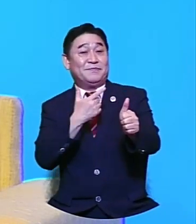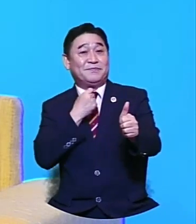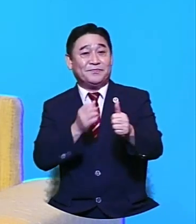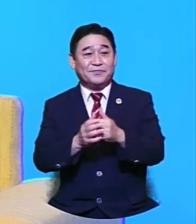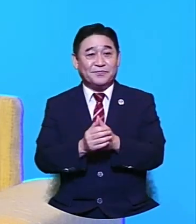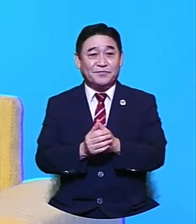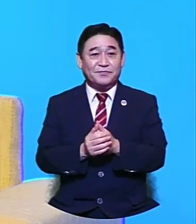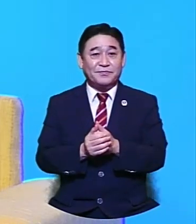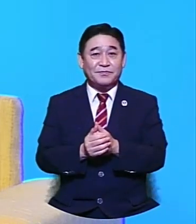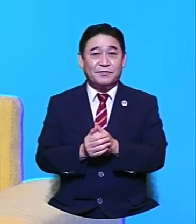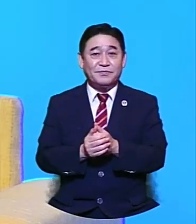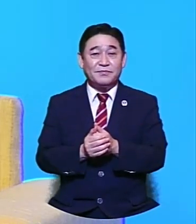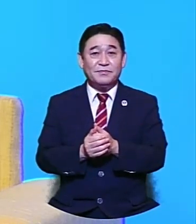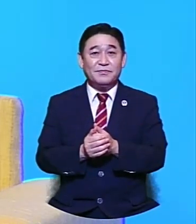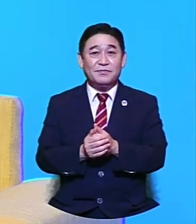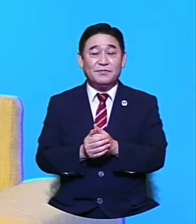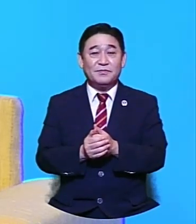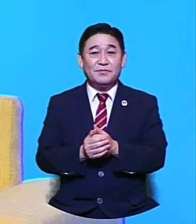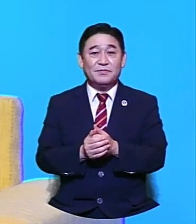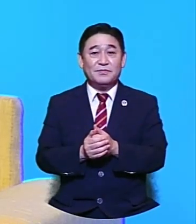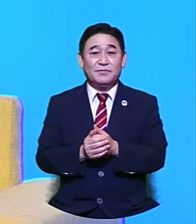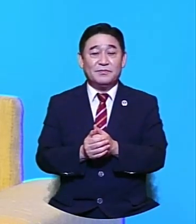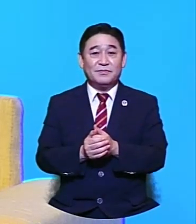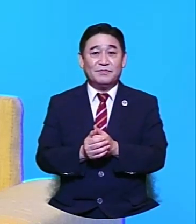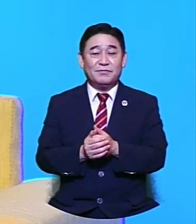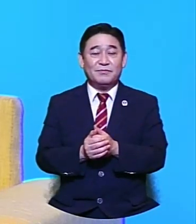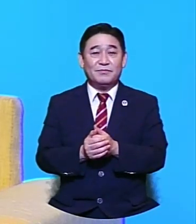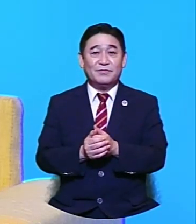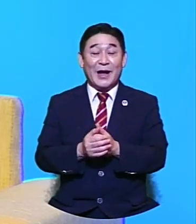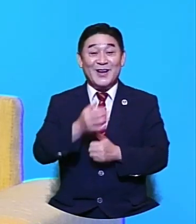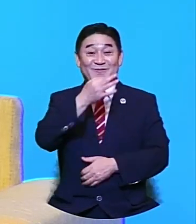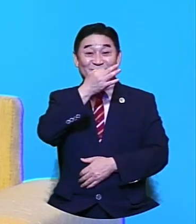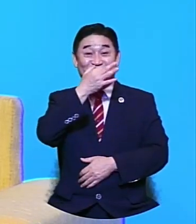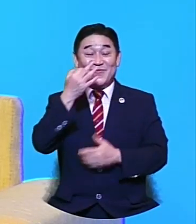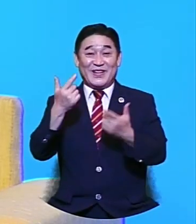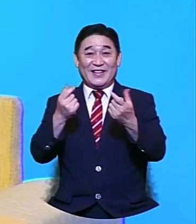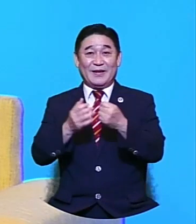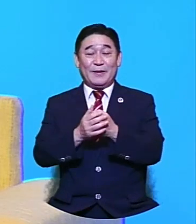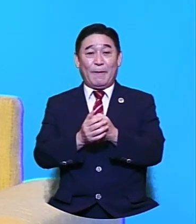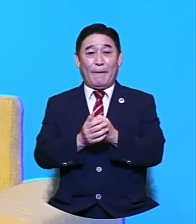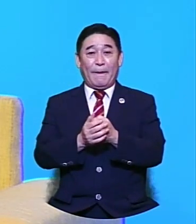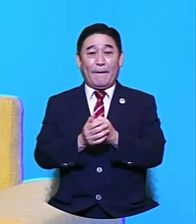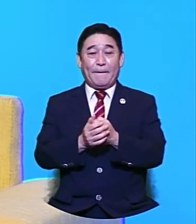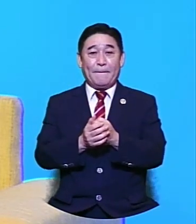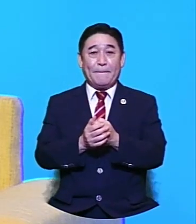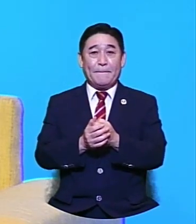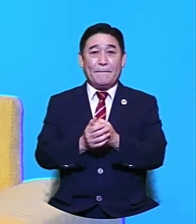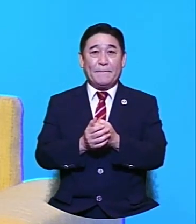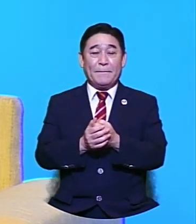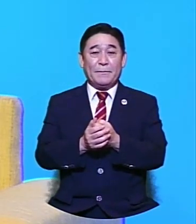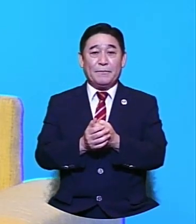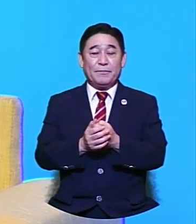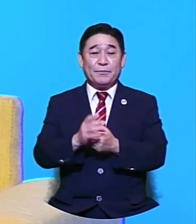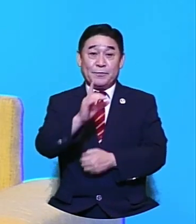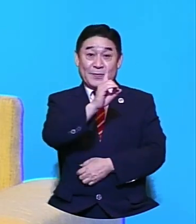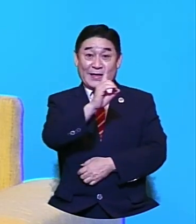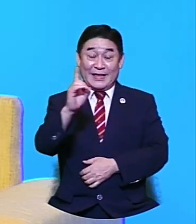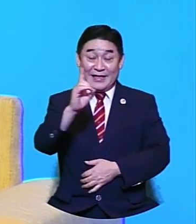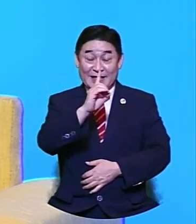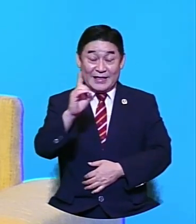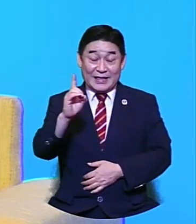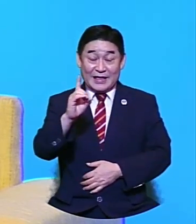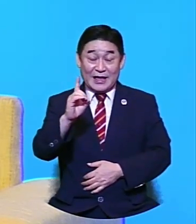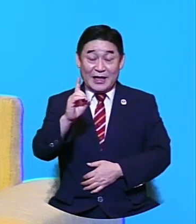Yeah, this is going to be very interesting. Your digital ecosystem country assessment looks